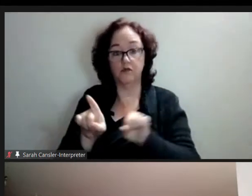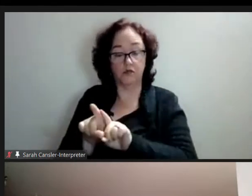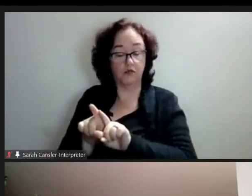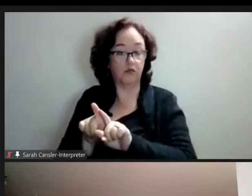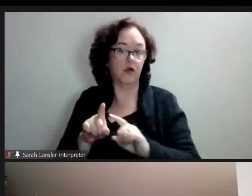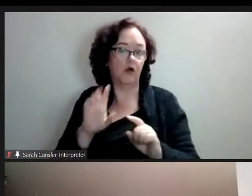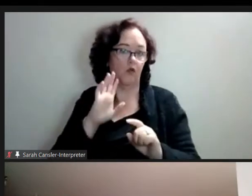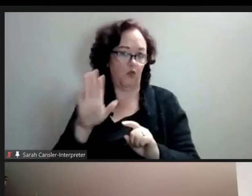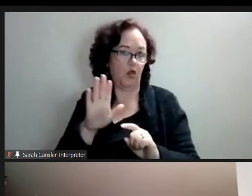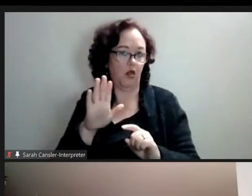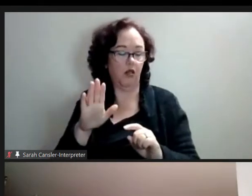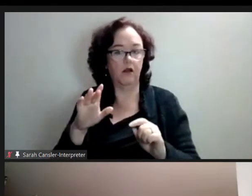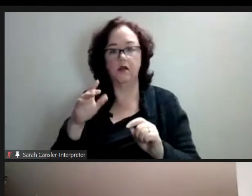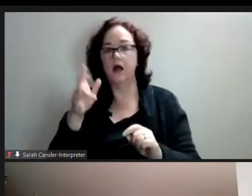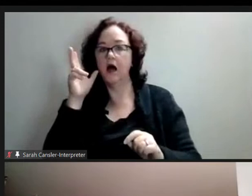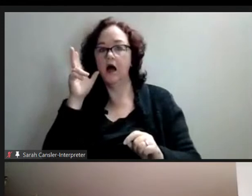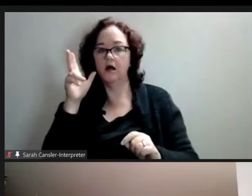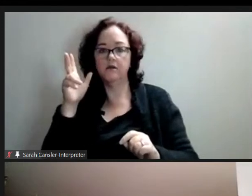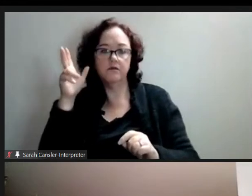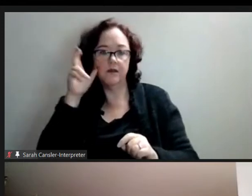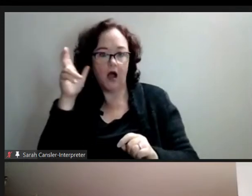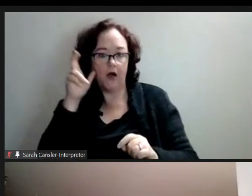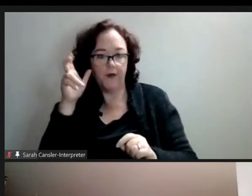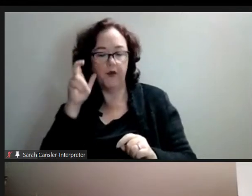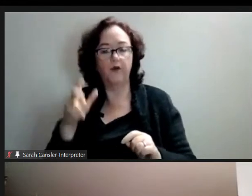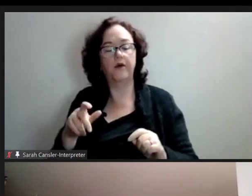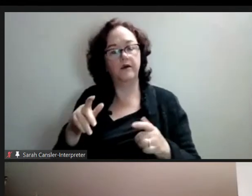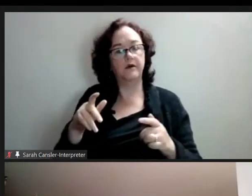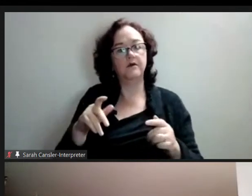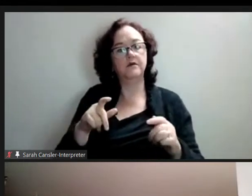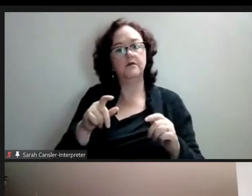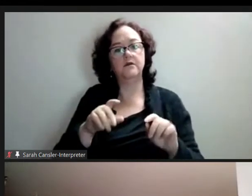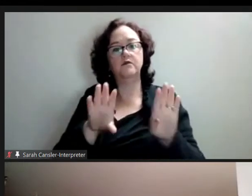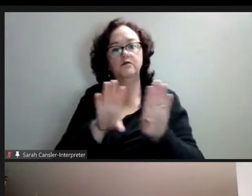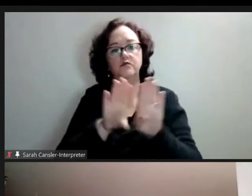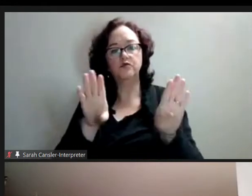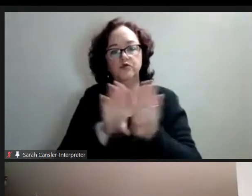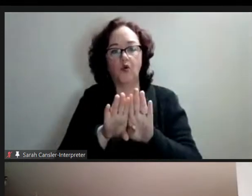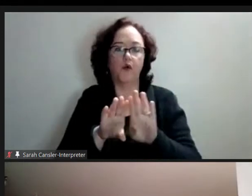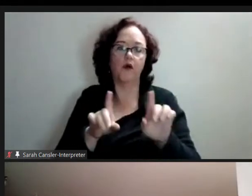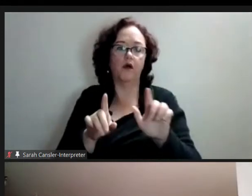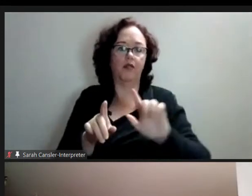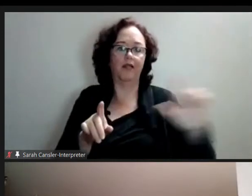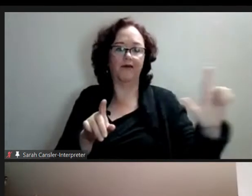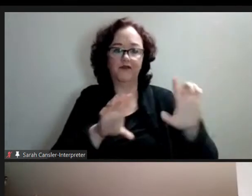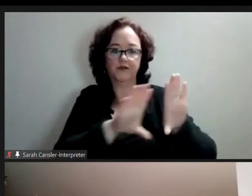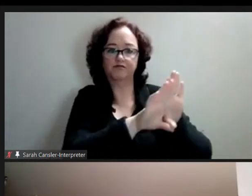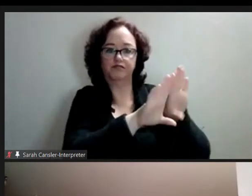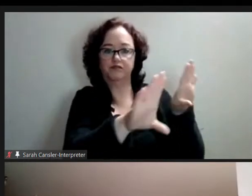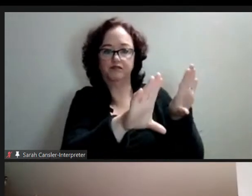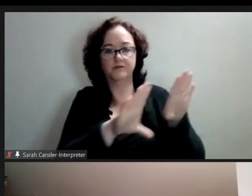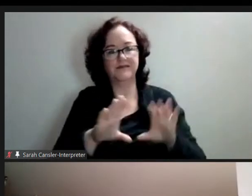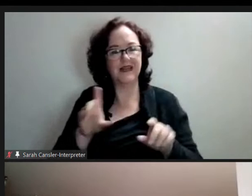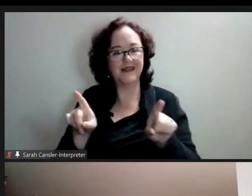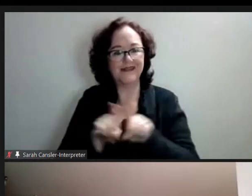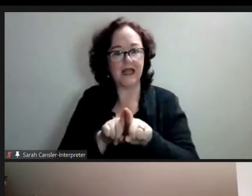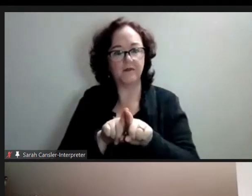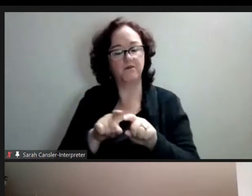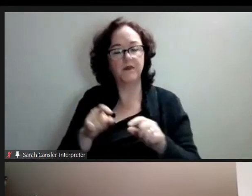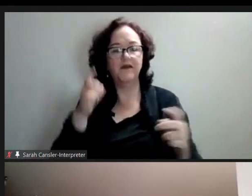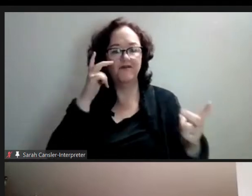right, wherever. In the audio message, that's duplicated and synced with the visual message sign on the